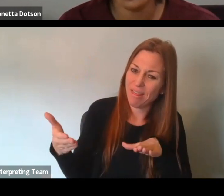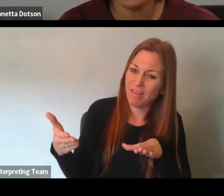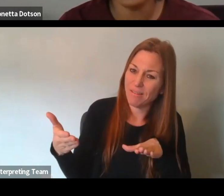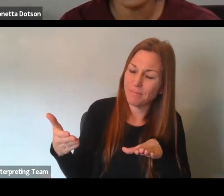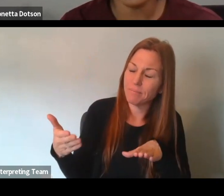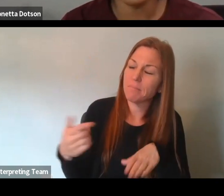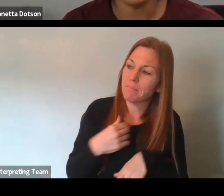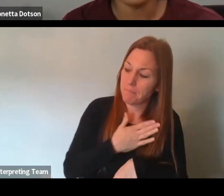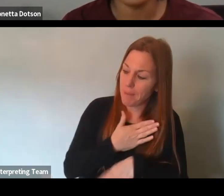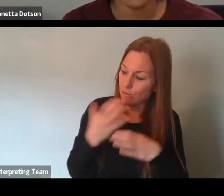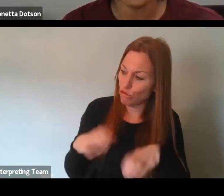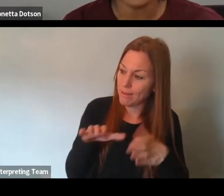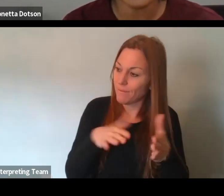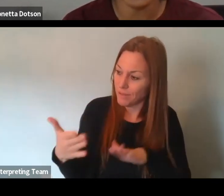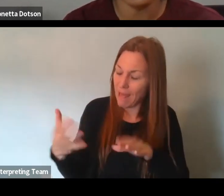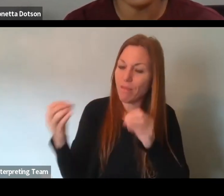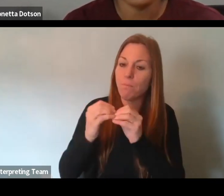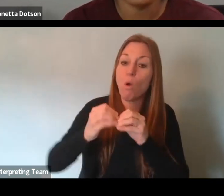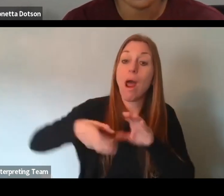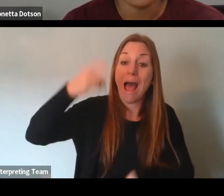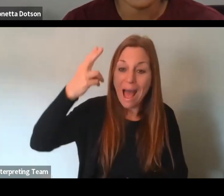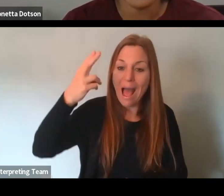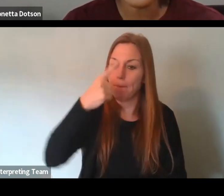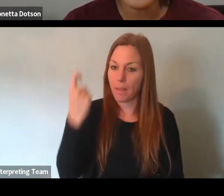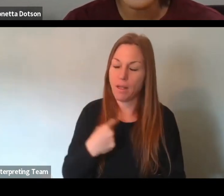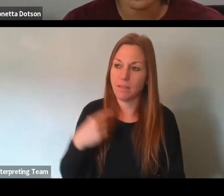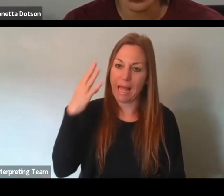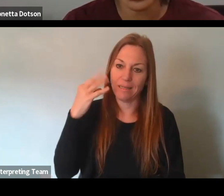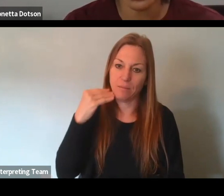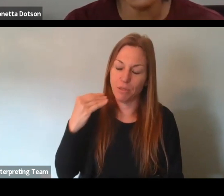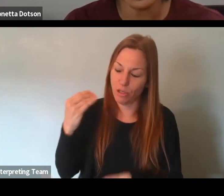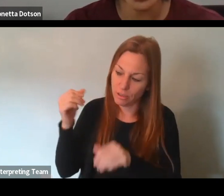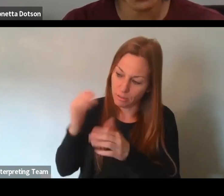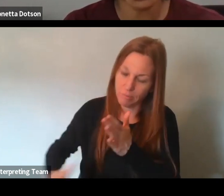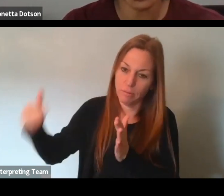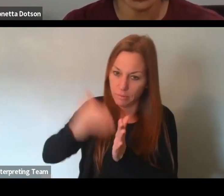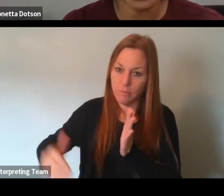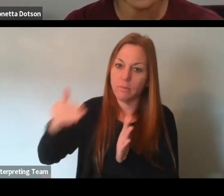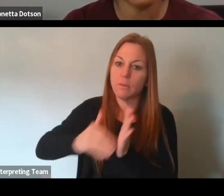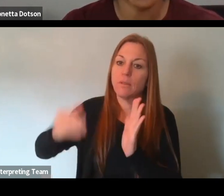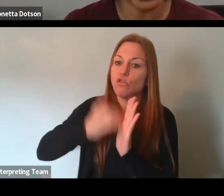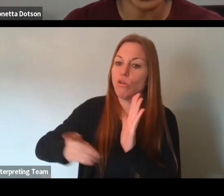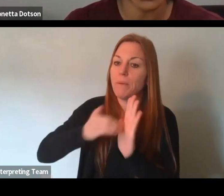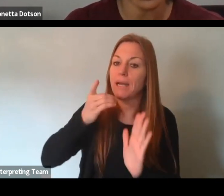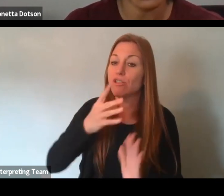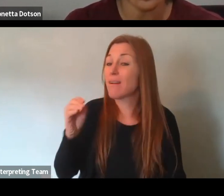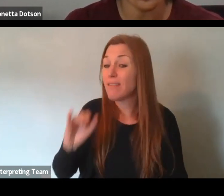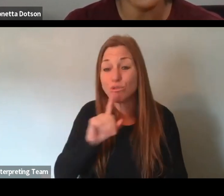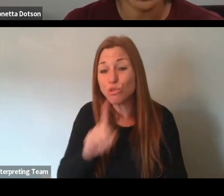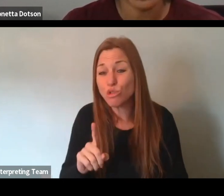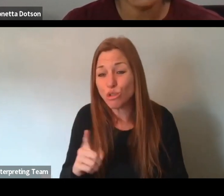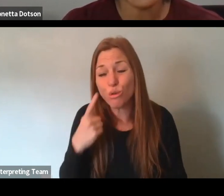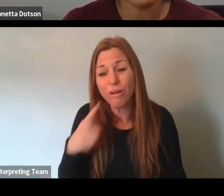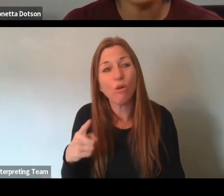I think it's important to know that this is true regardless of, I hate to say severity, but for lack of a better